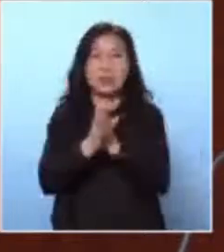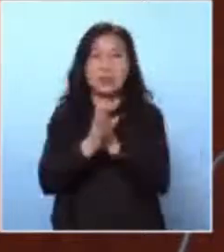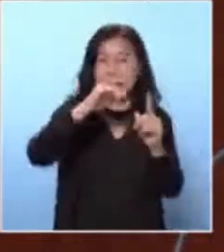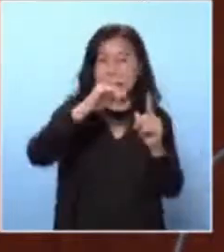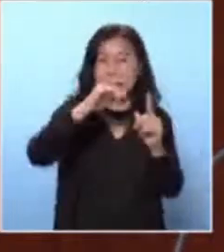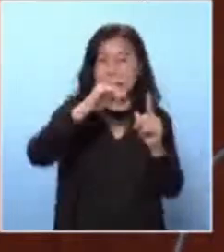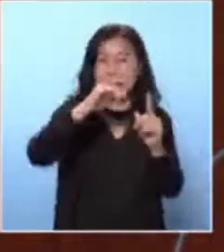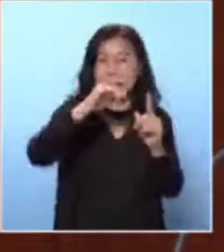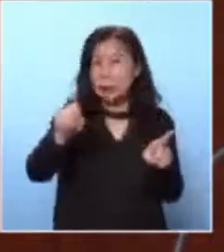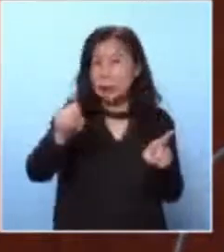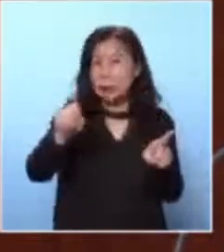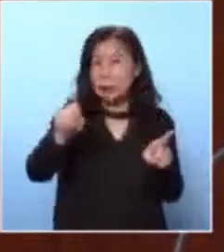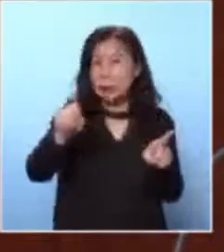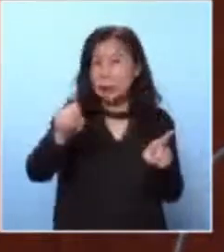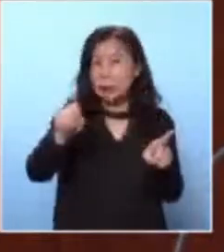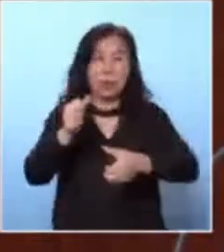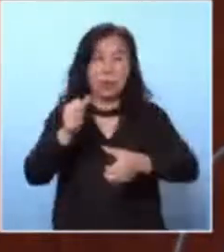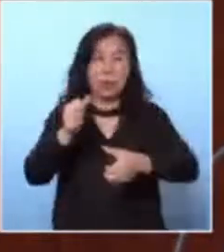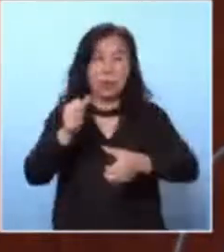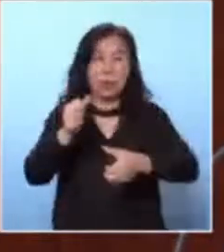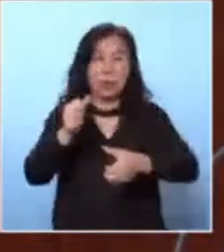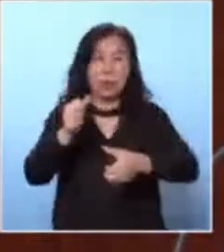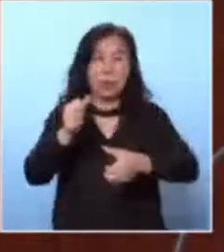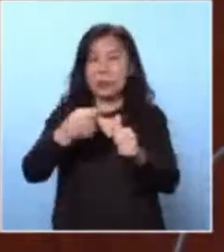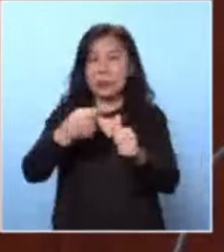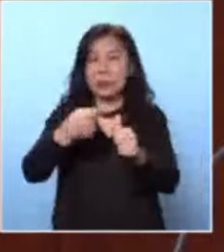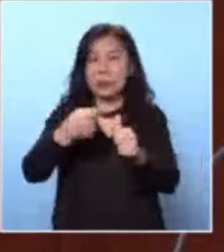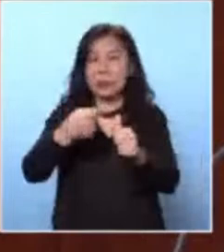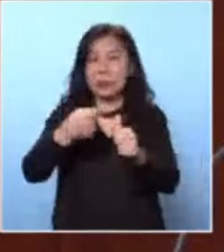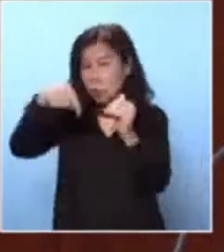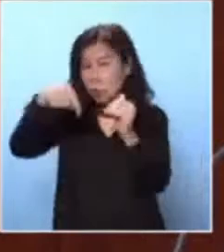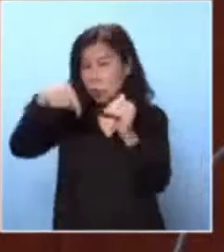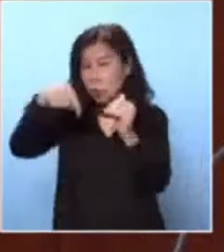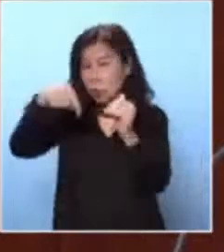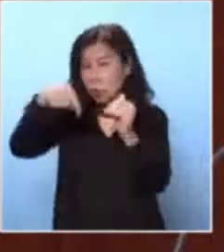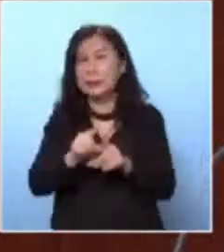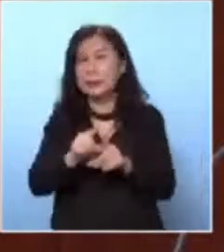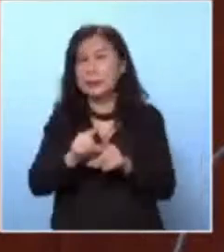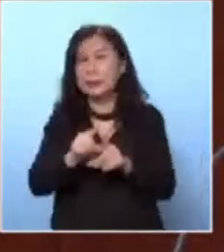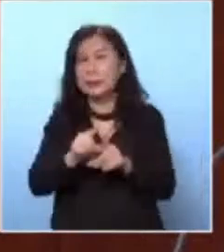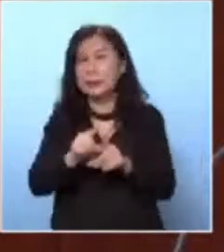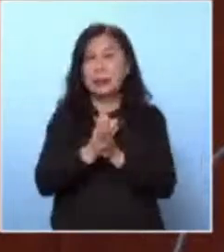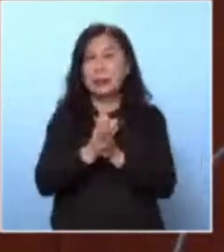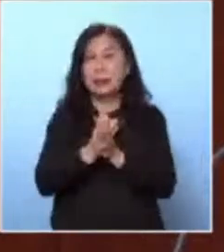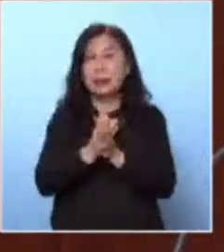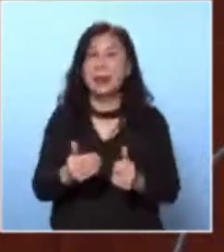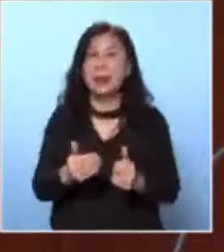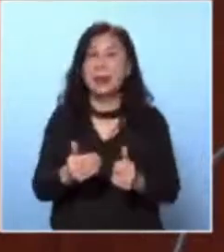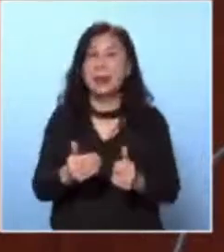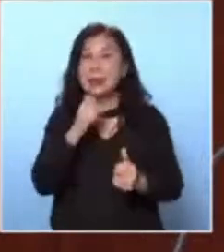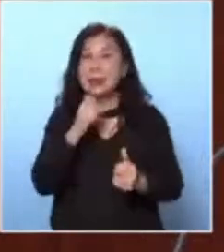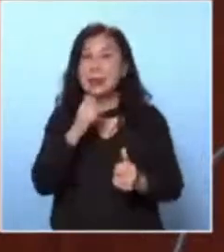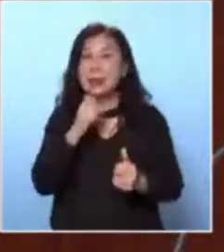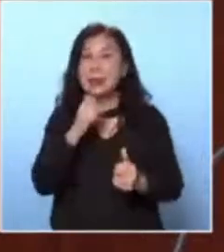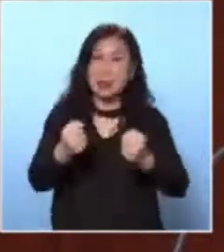Hong Kong as a center for major international sports events and developing sports as an industry, over 15 major international